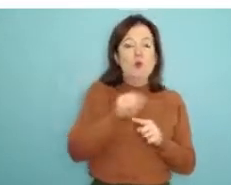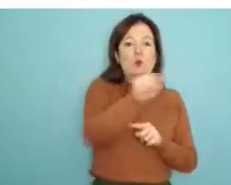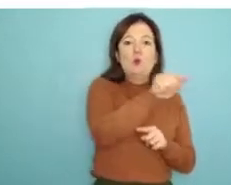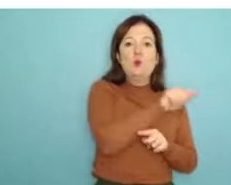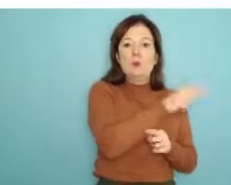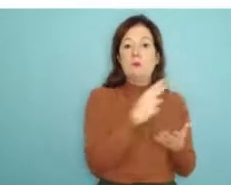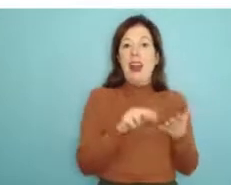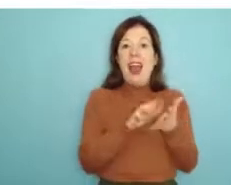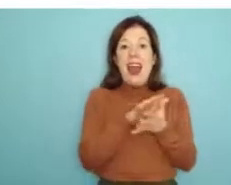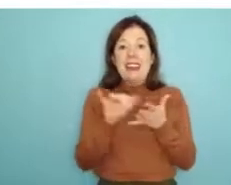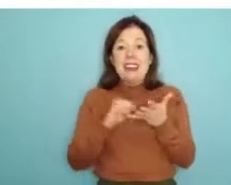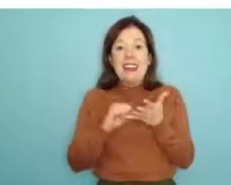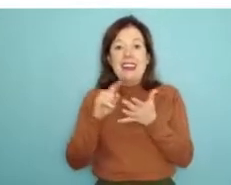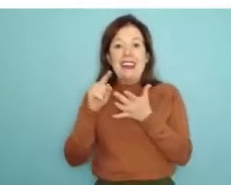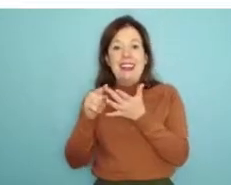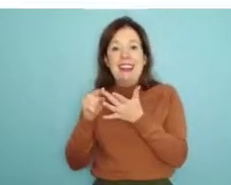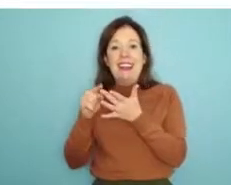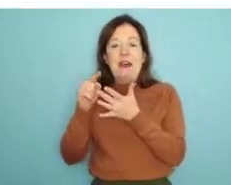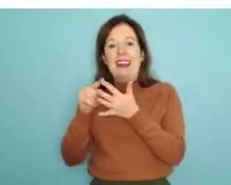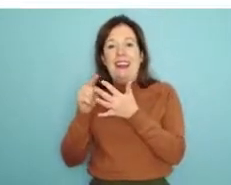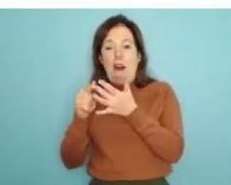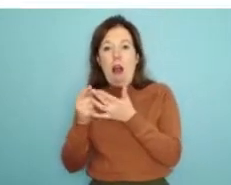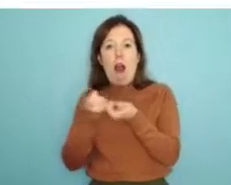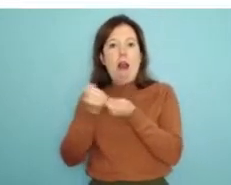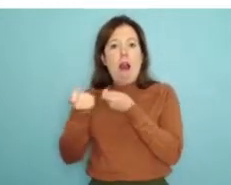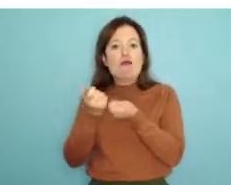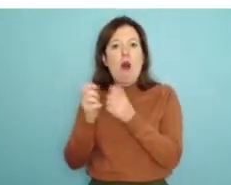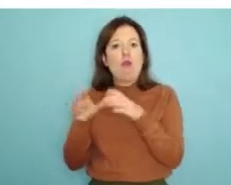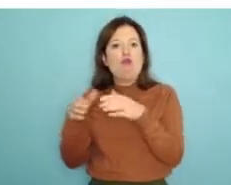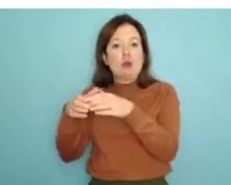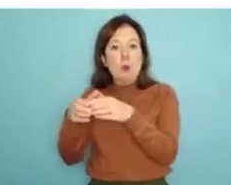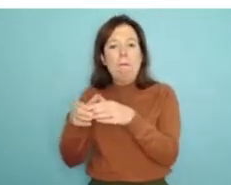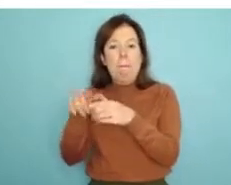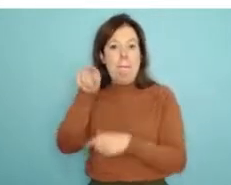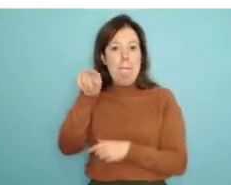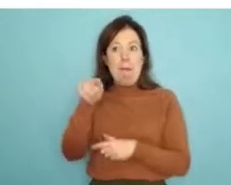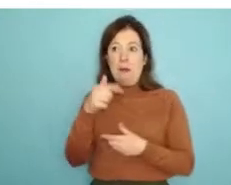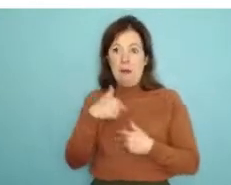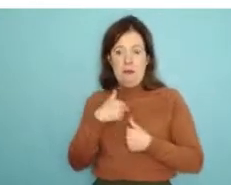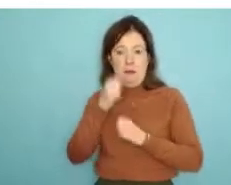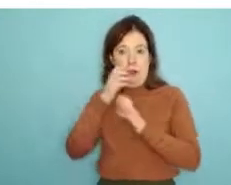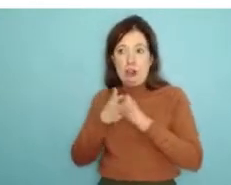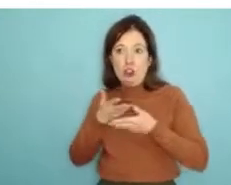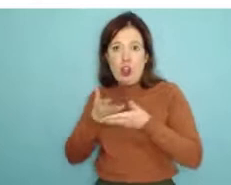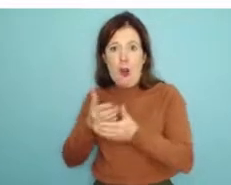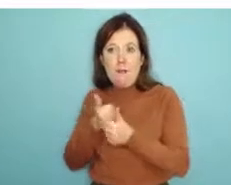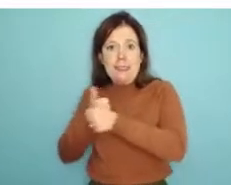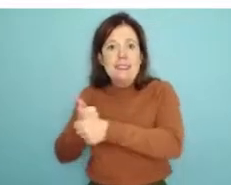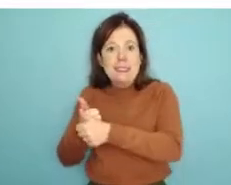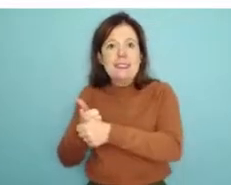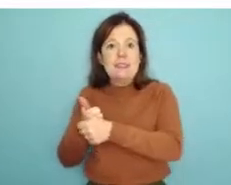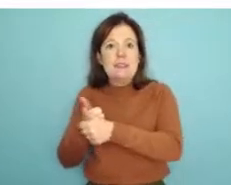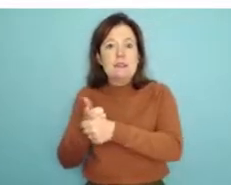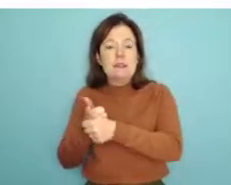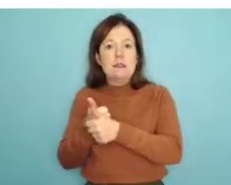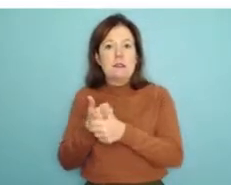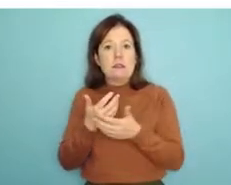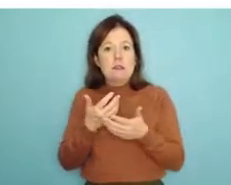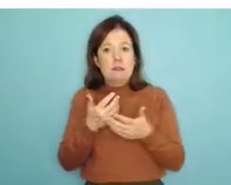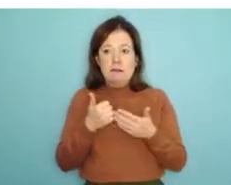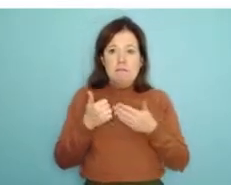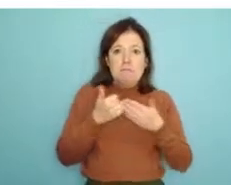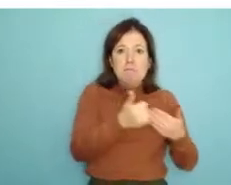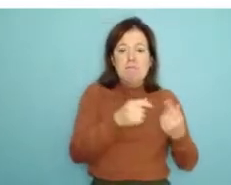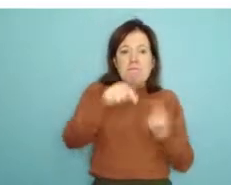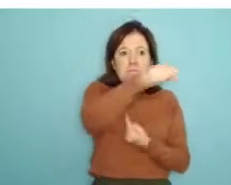NHS EI command and control room and thinking moving forward about Schwartz rounds and that